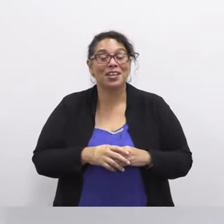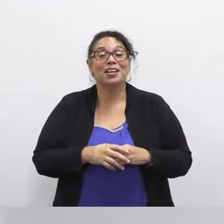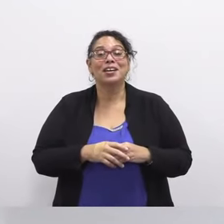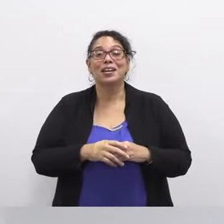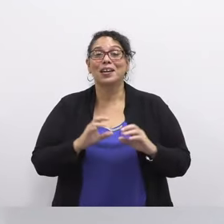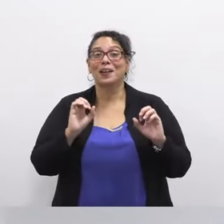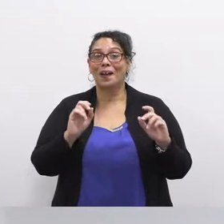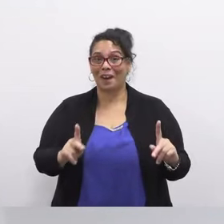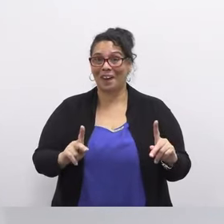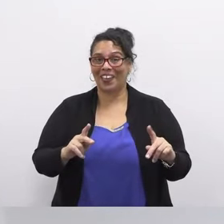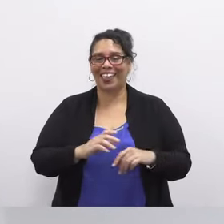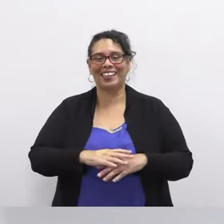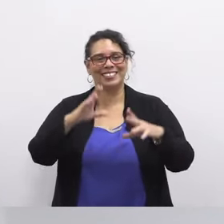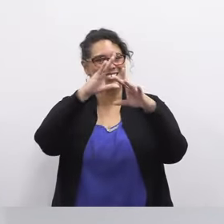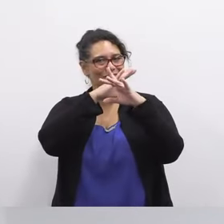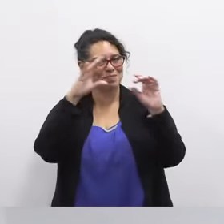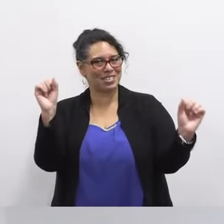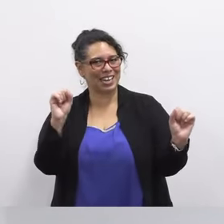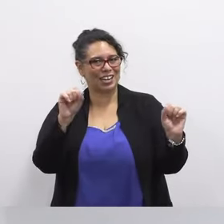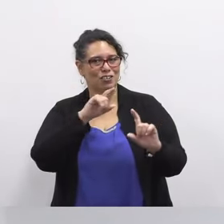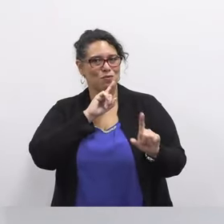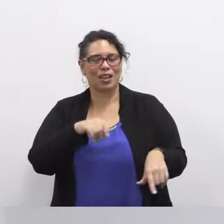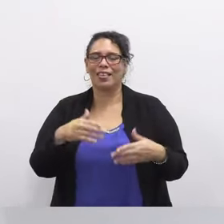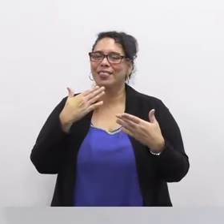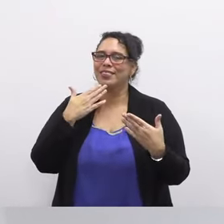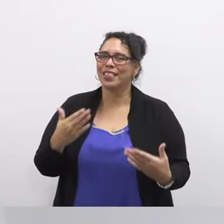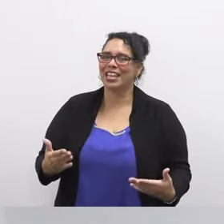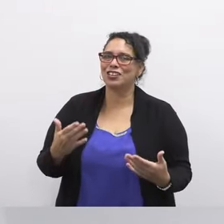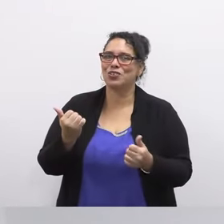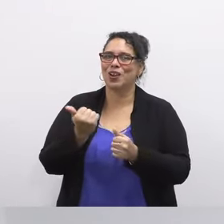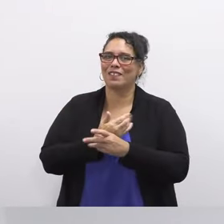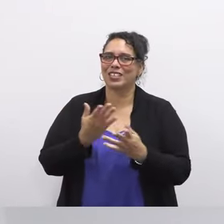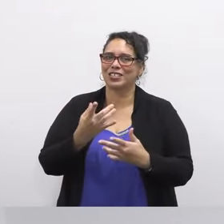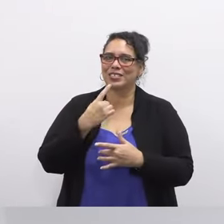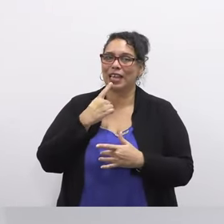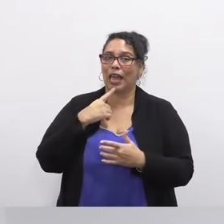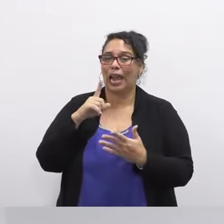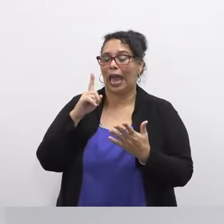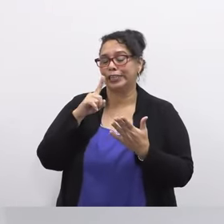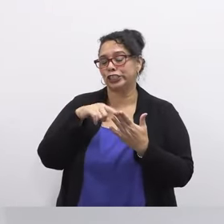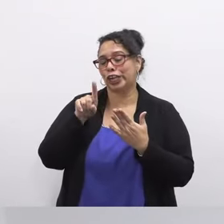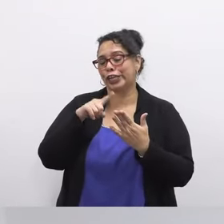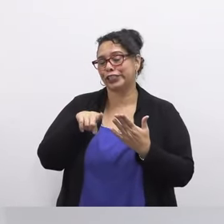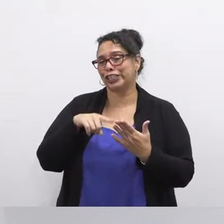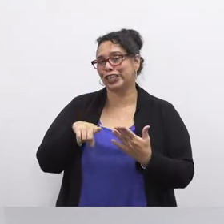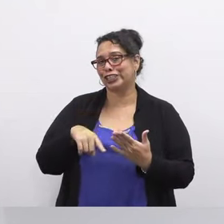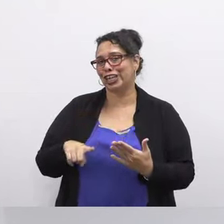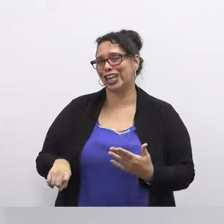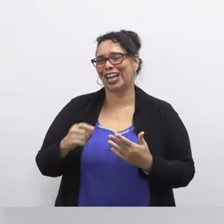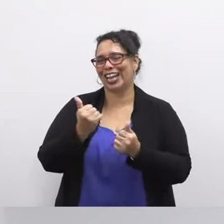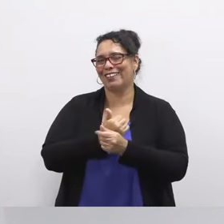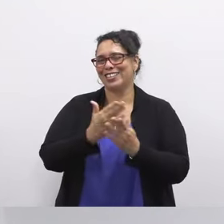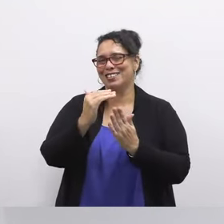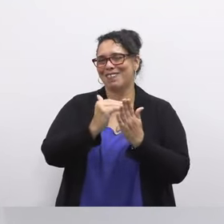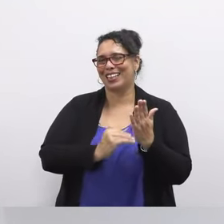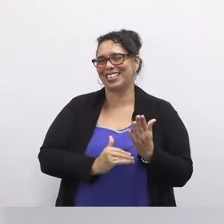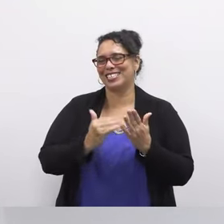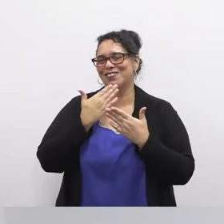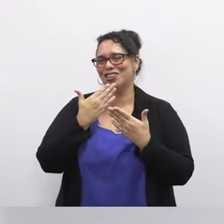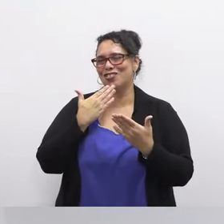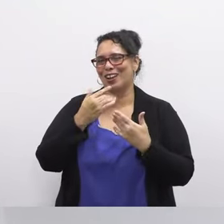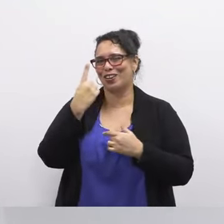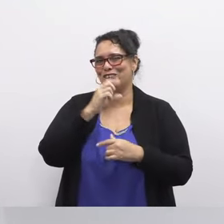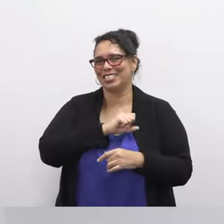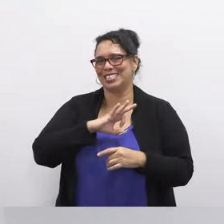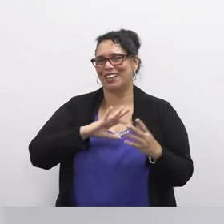Superintendent's report. Thank you, and thank you for what you shared. I checked several things off my list with the gratitude that you expressed both for staff and for